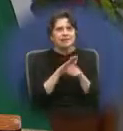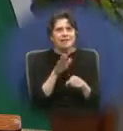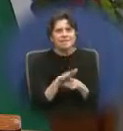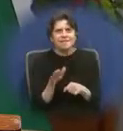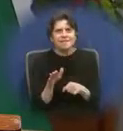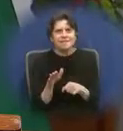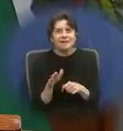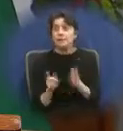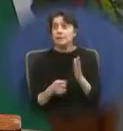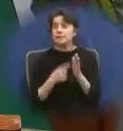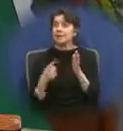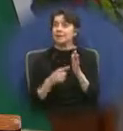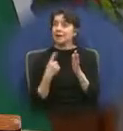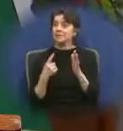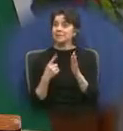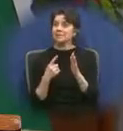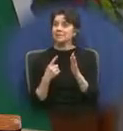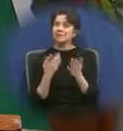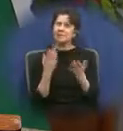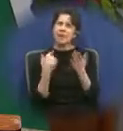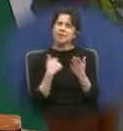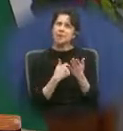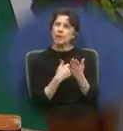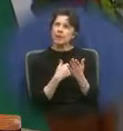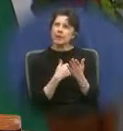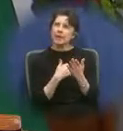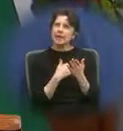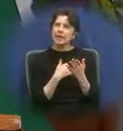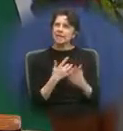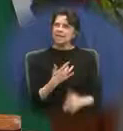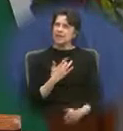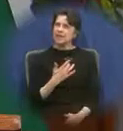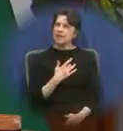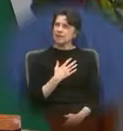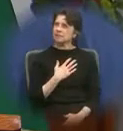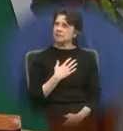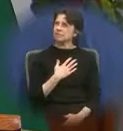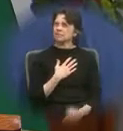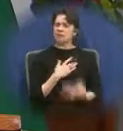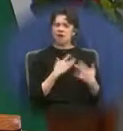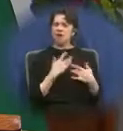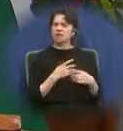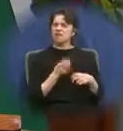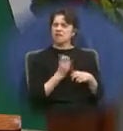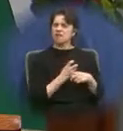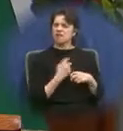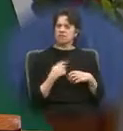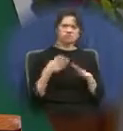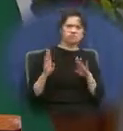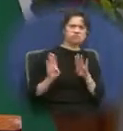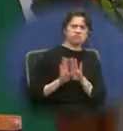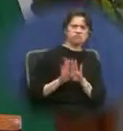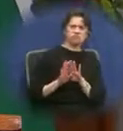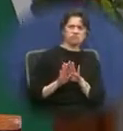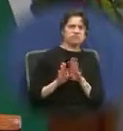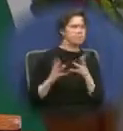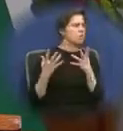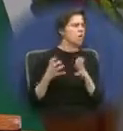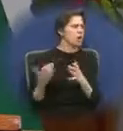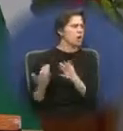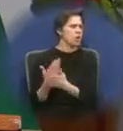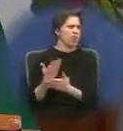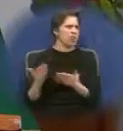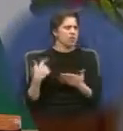attention. Sometimes maybe we get even a sense of a hardened heart, that we've kind of closed ourselves off to new things or